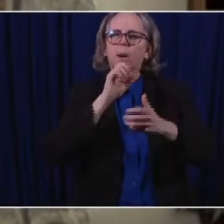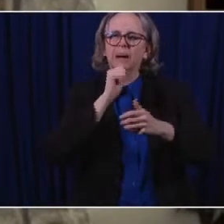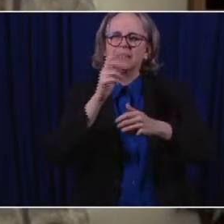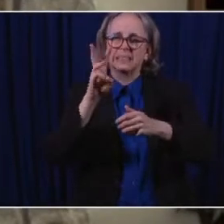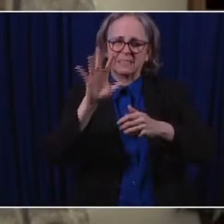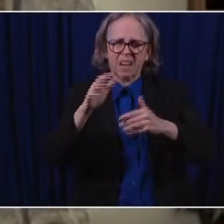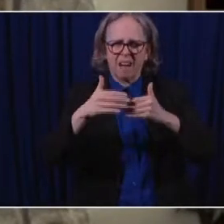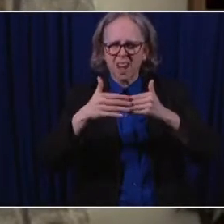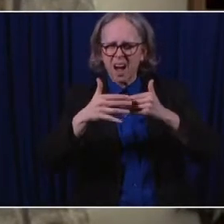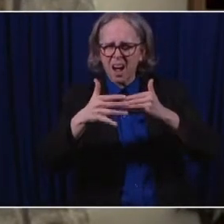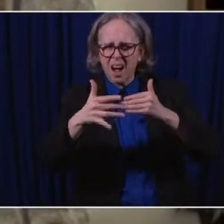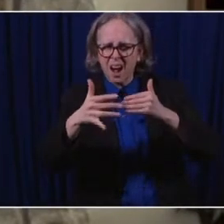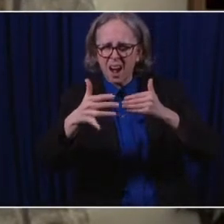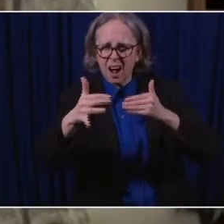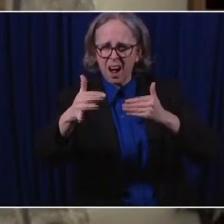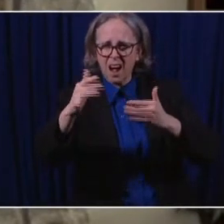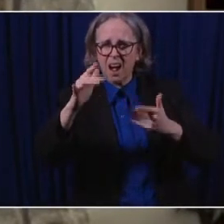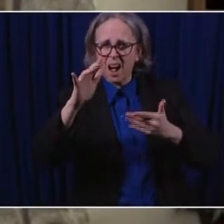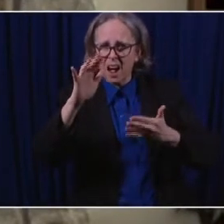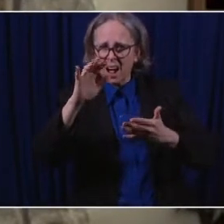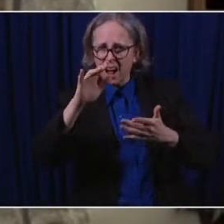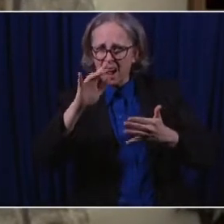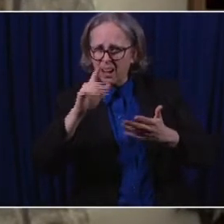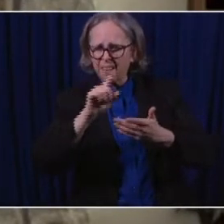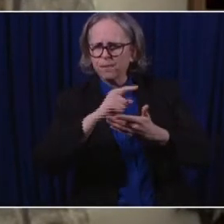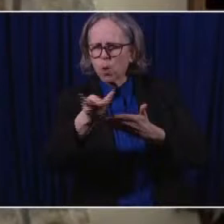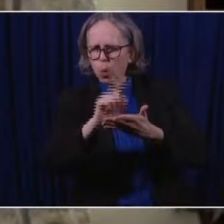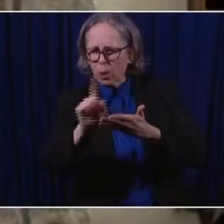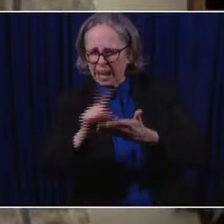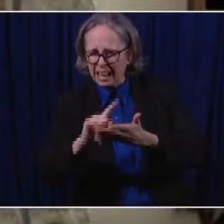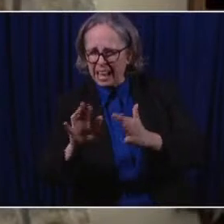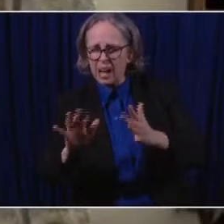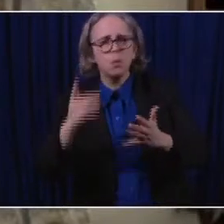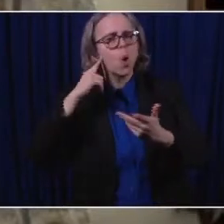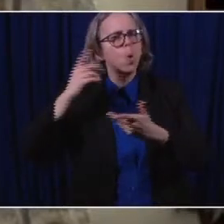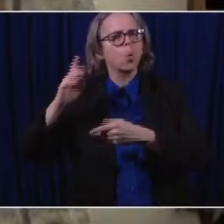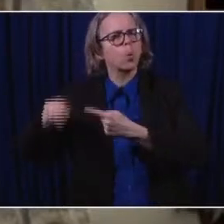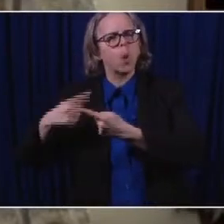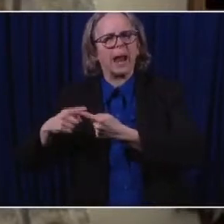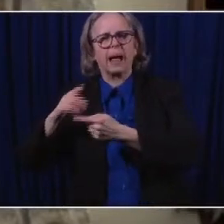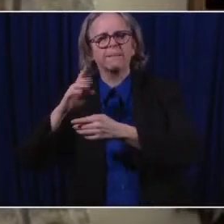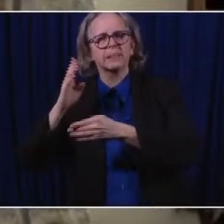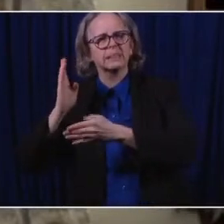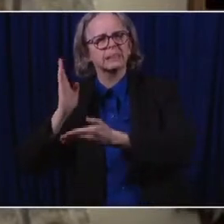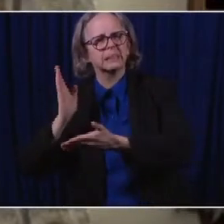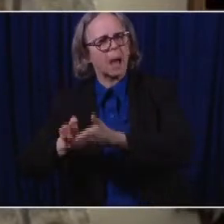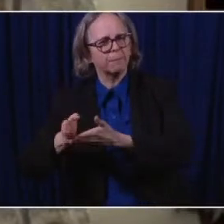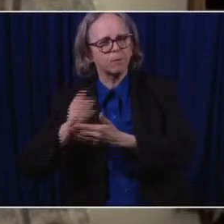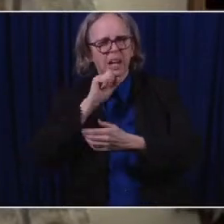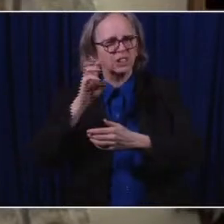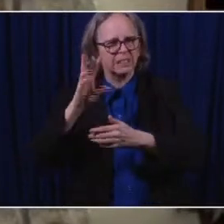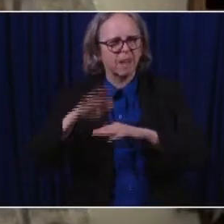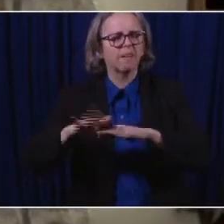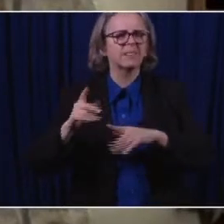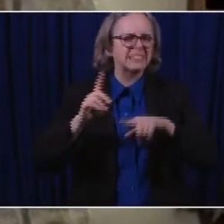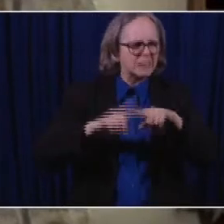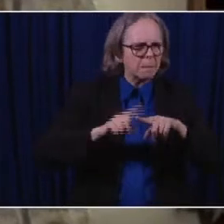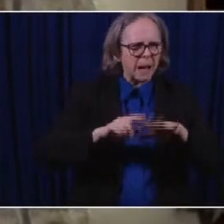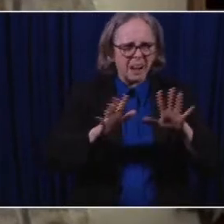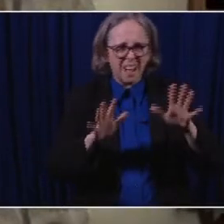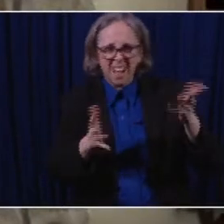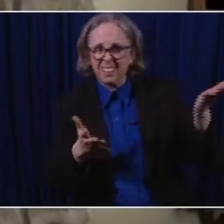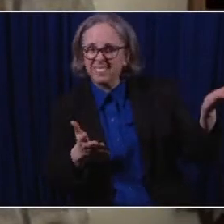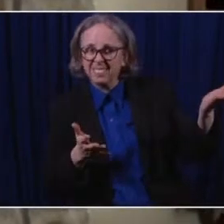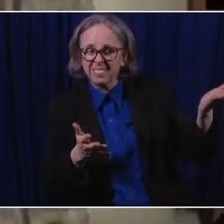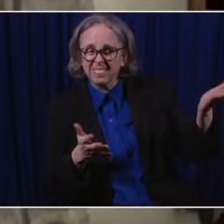when we can open it much more up. And that solely depends, Randy, that solely depends on how much vaccine